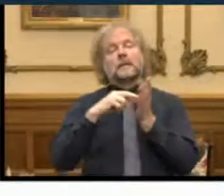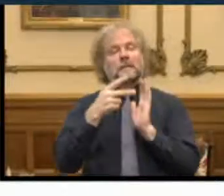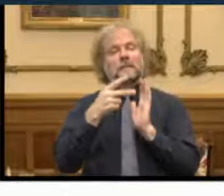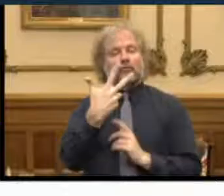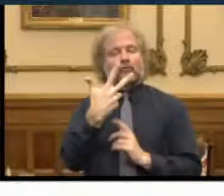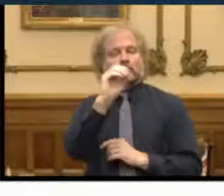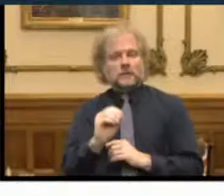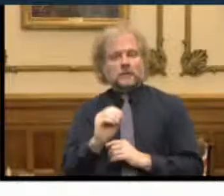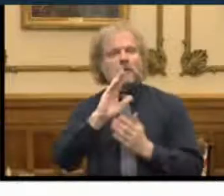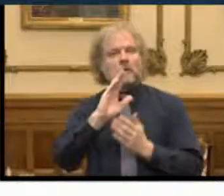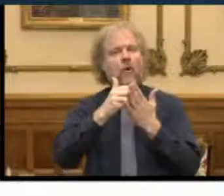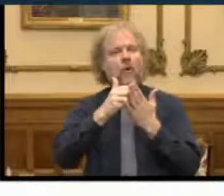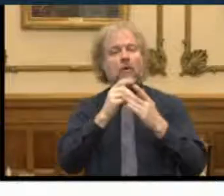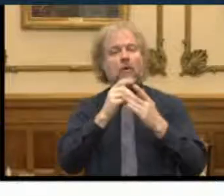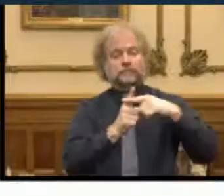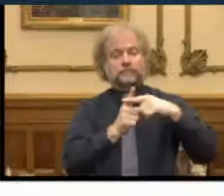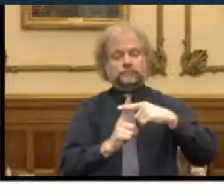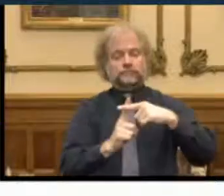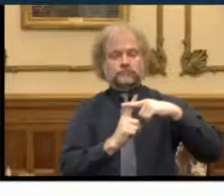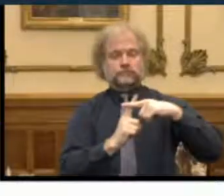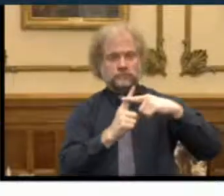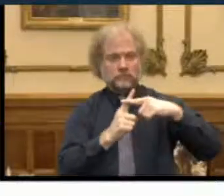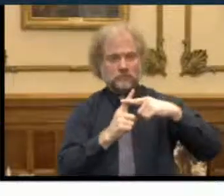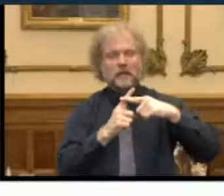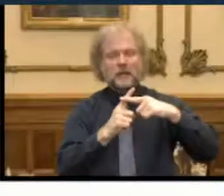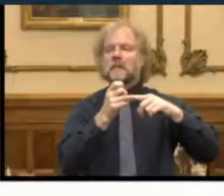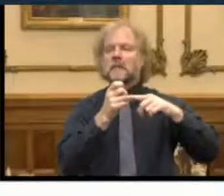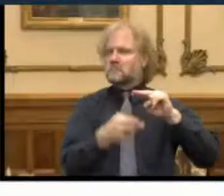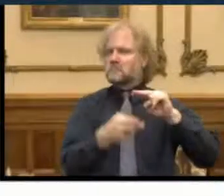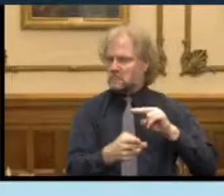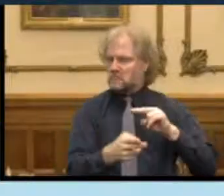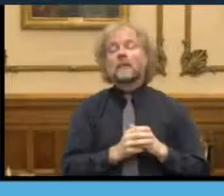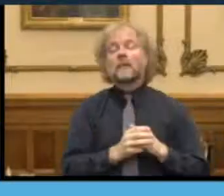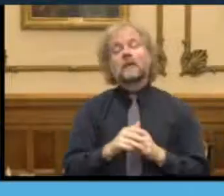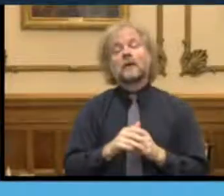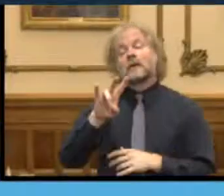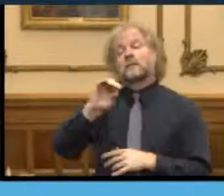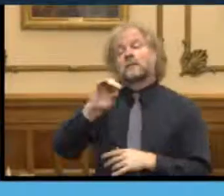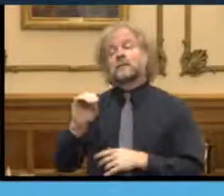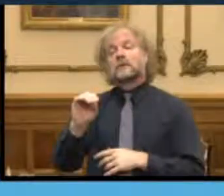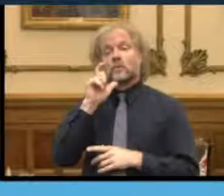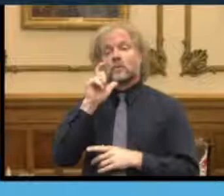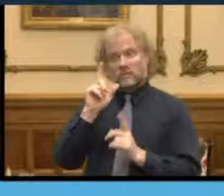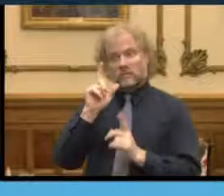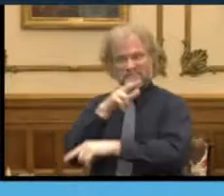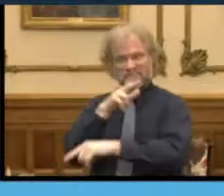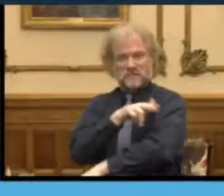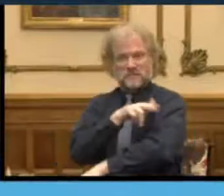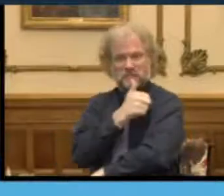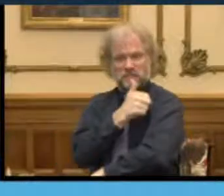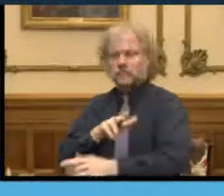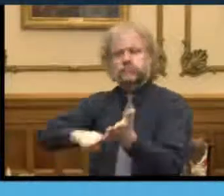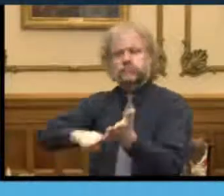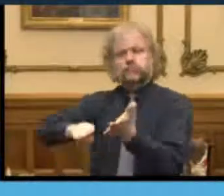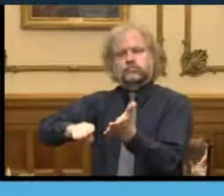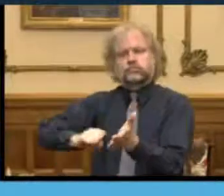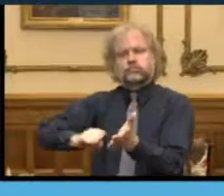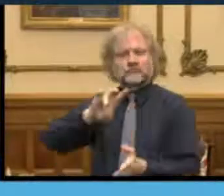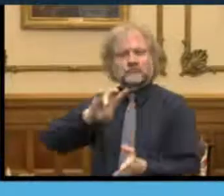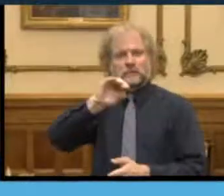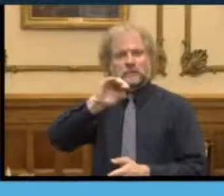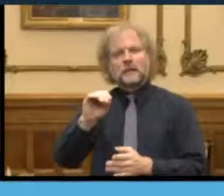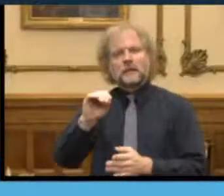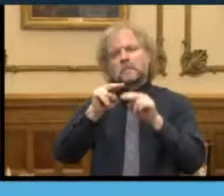3% of all positive patients, which is also a decrease. 75% of hospitalized patients have been discharged, which is a